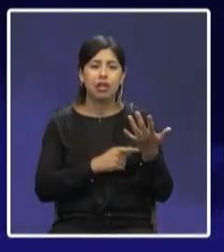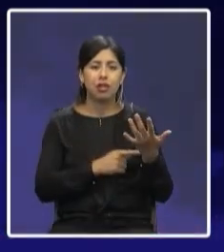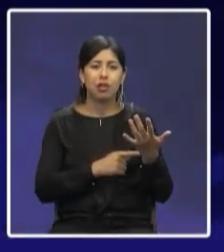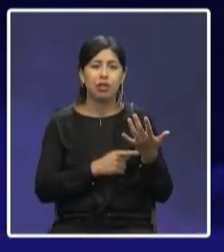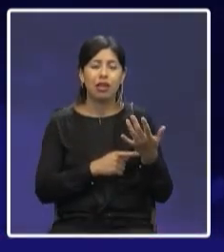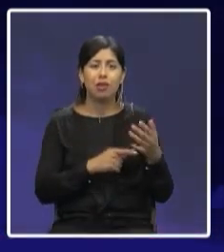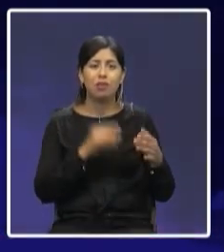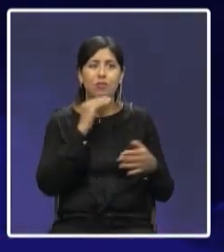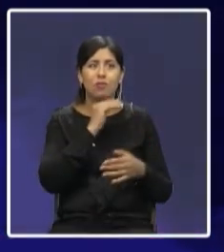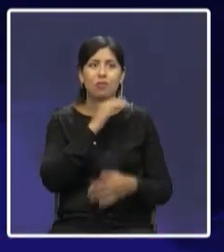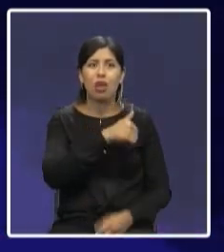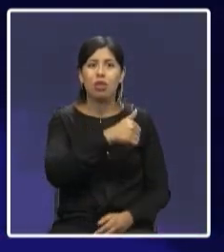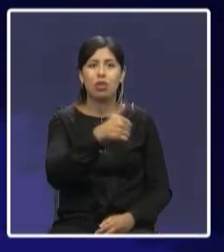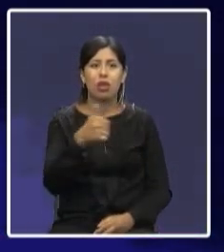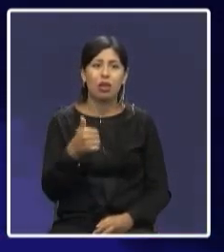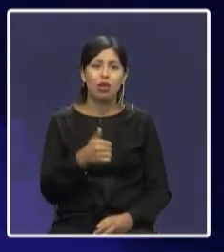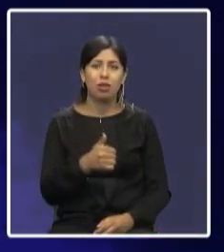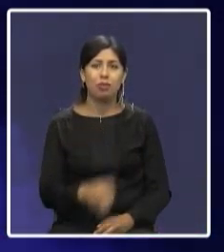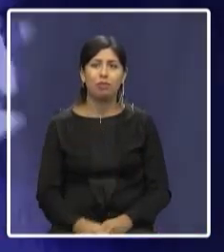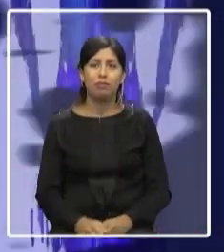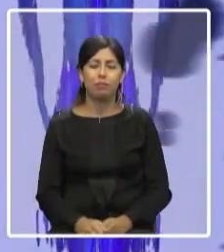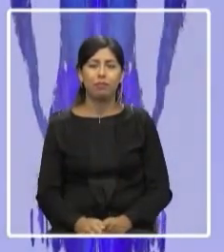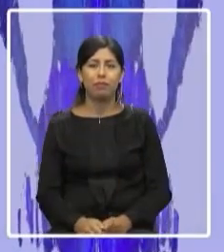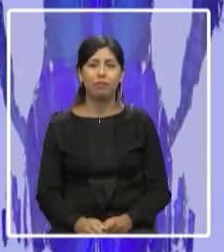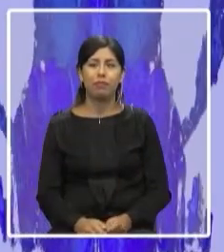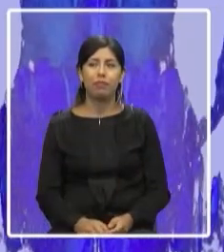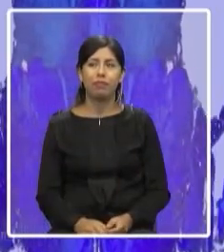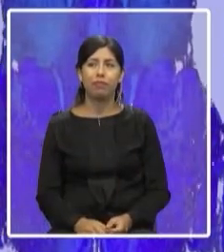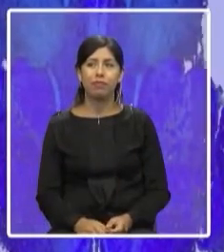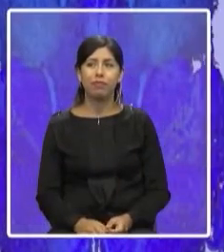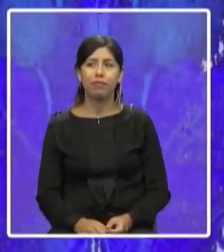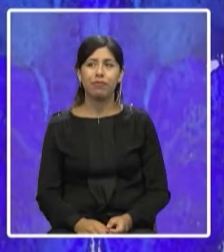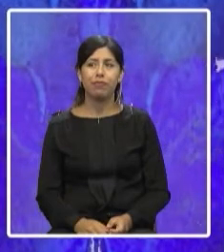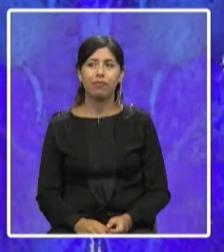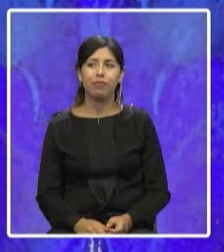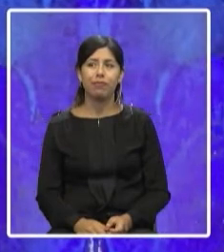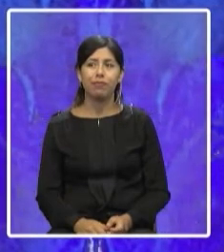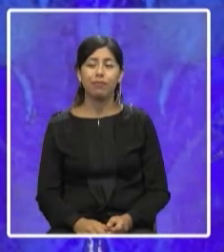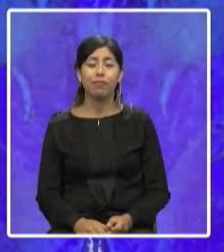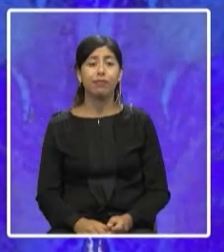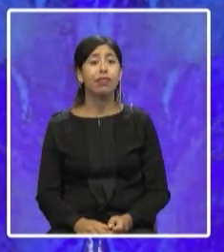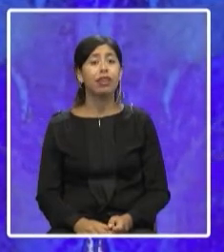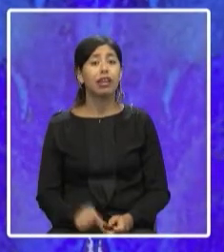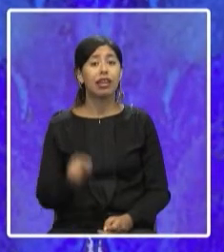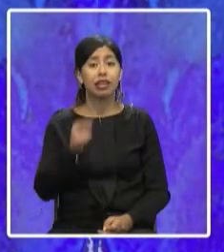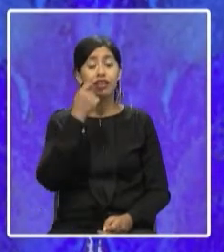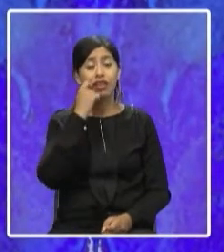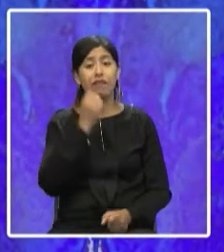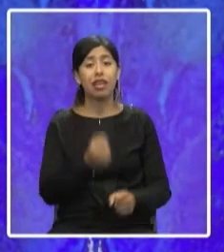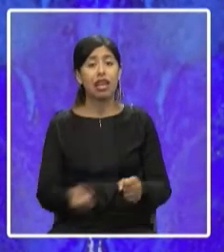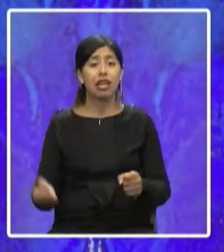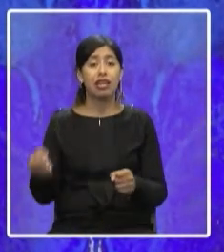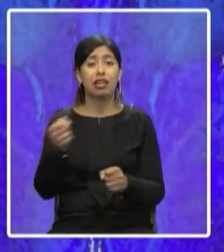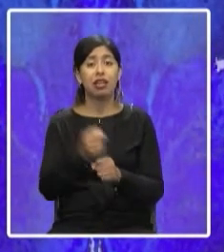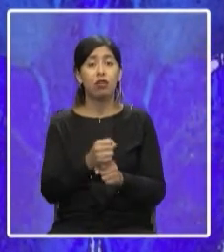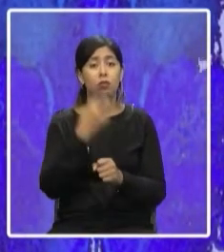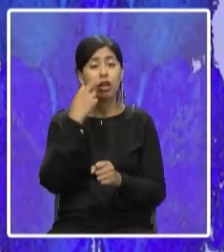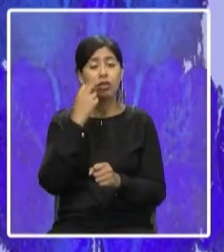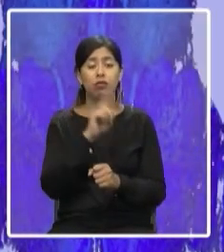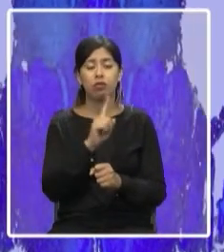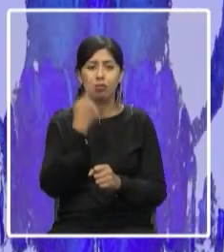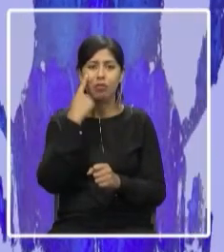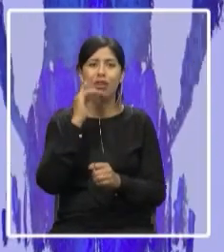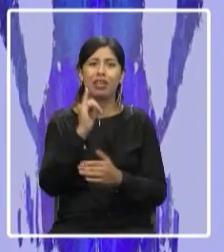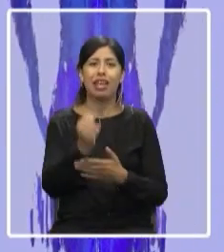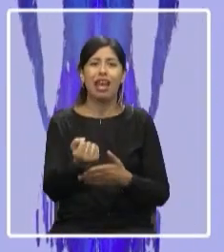in person. Not a perfect substitute, but better than nothing. Well, why is that so important? Well, for one thing, it's